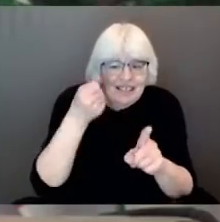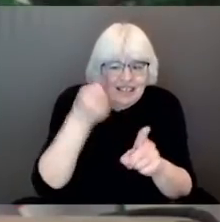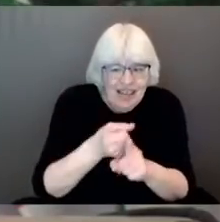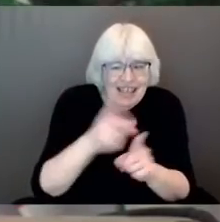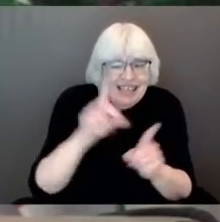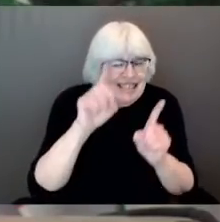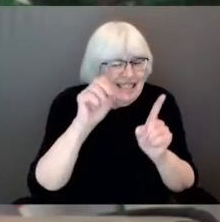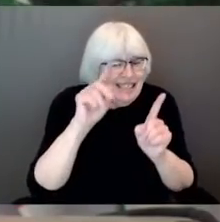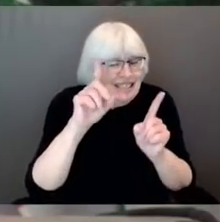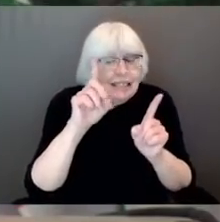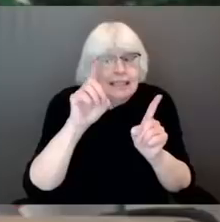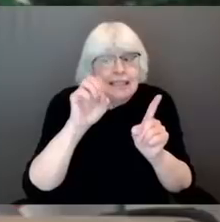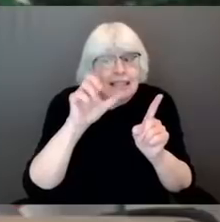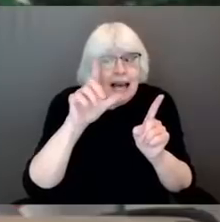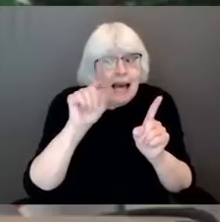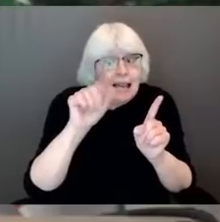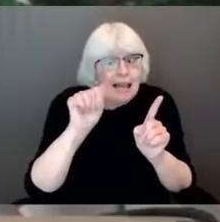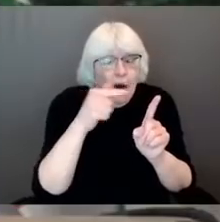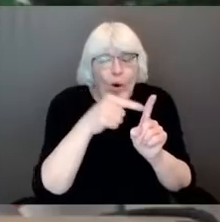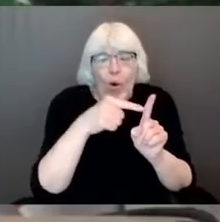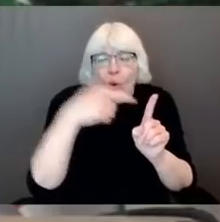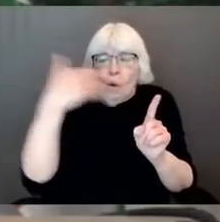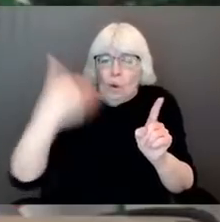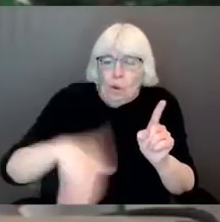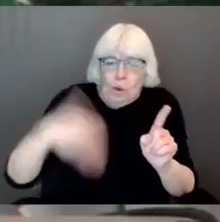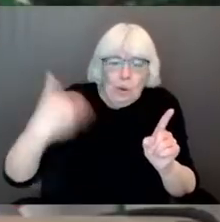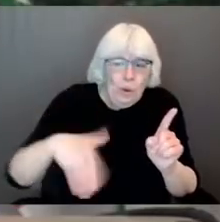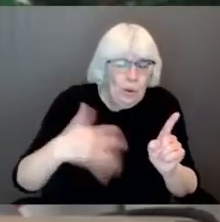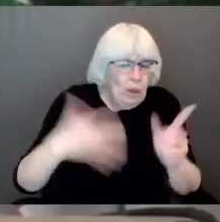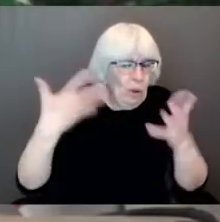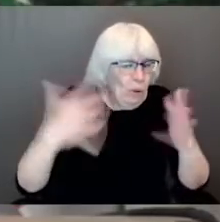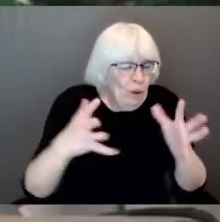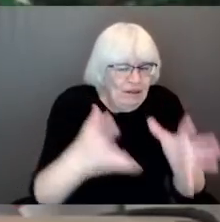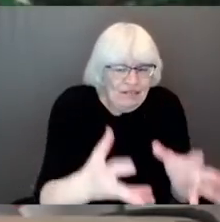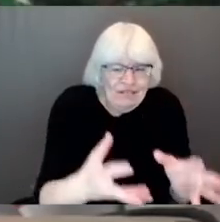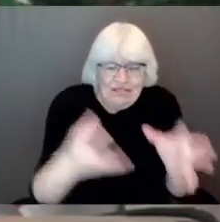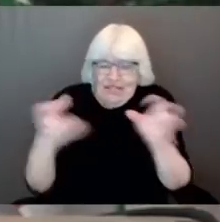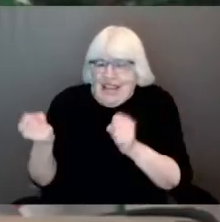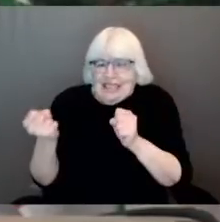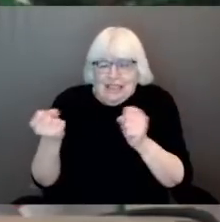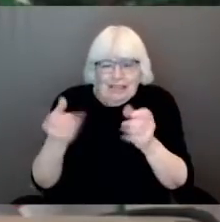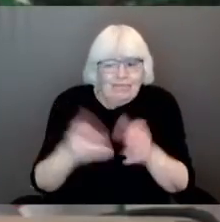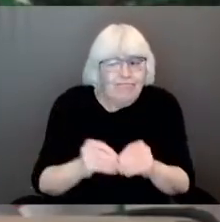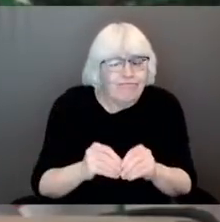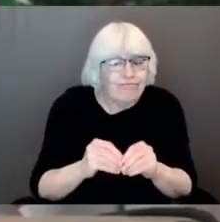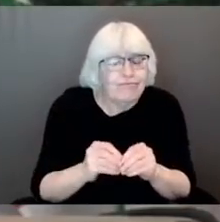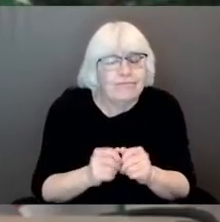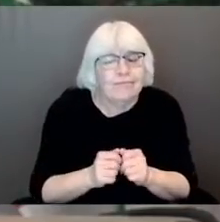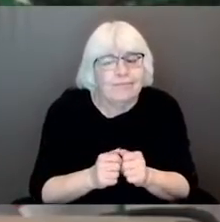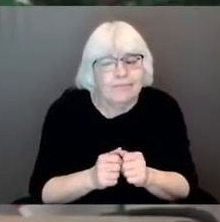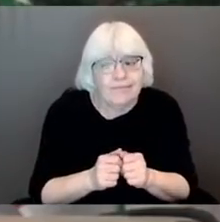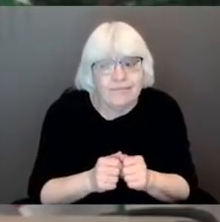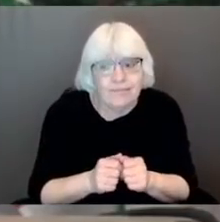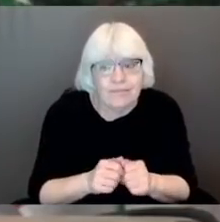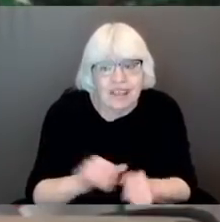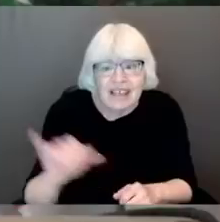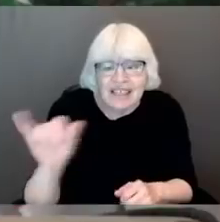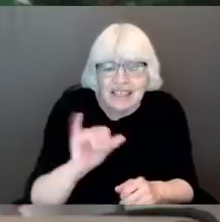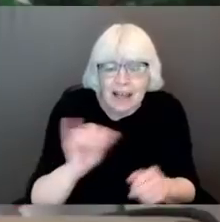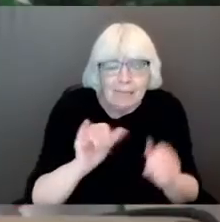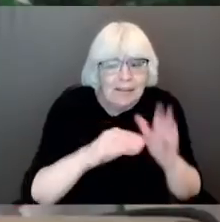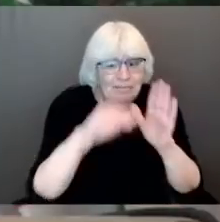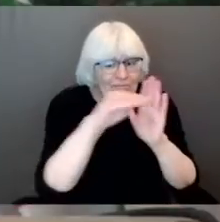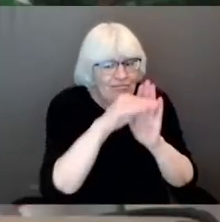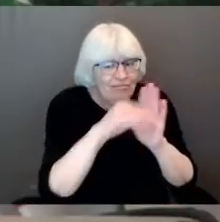in this region and in the country. Like other measures we have implemented in the past, like contact tracing or